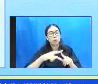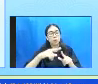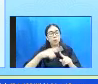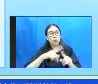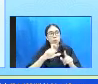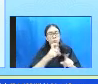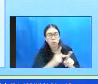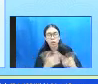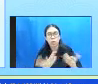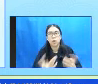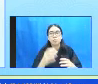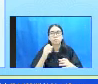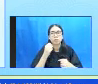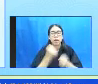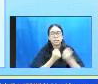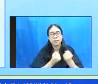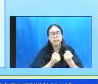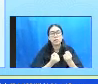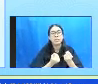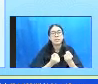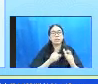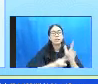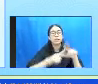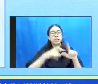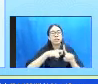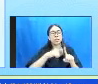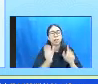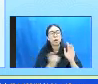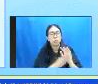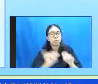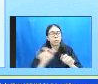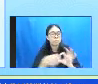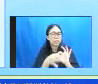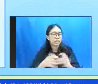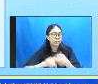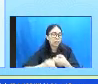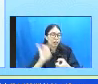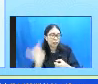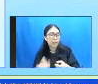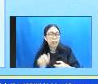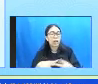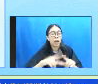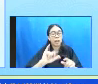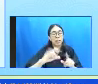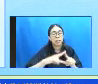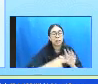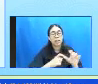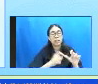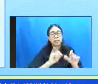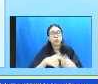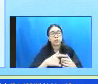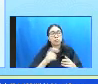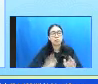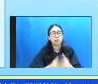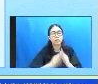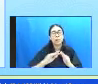partner. The Green Livelihood Alliance is funded by Ministry of Foreign Affairs, the Kingdom of Netherlands. We are working in 4